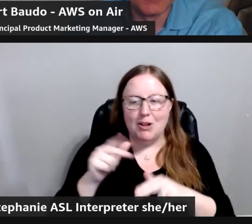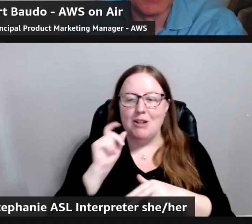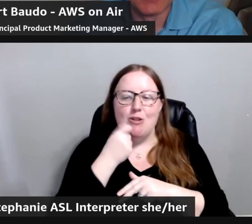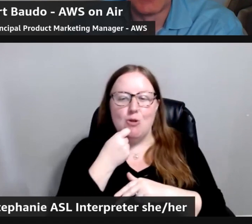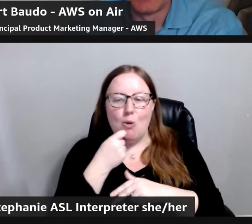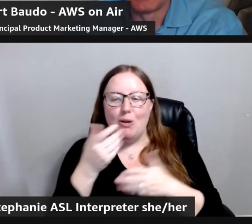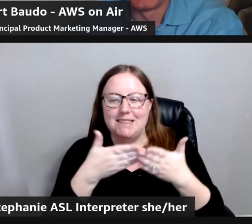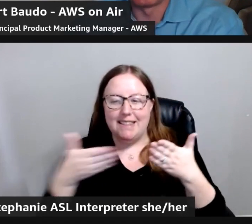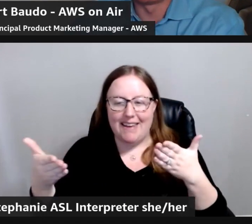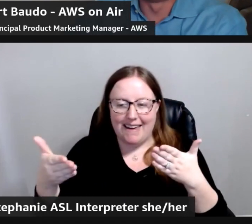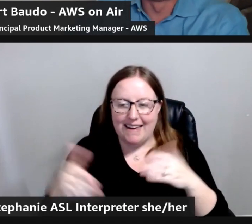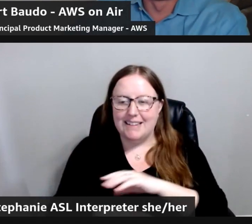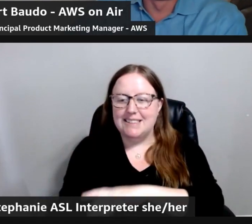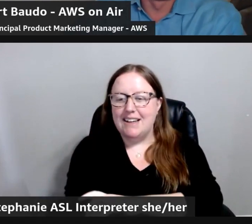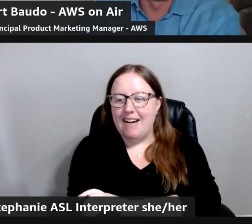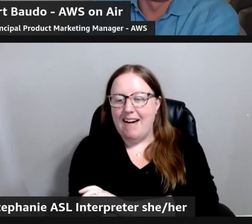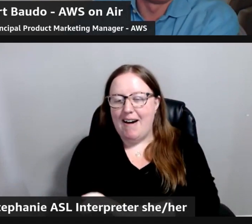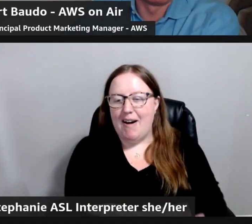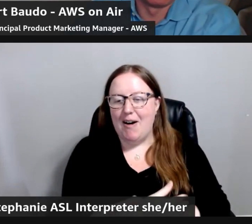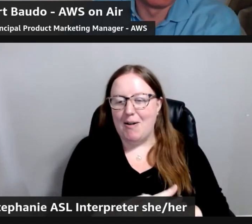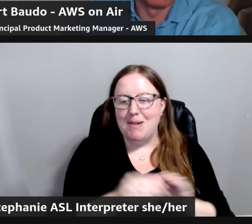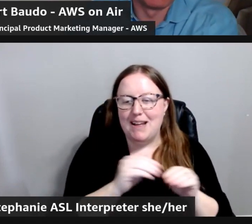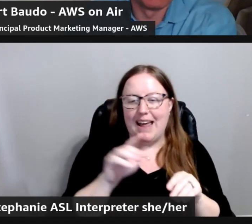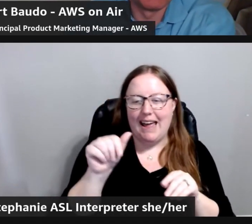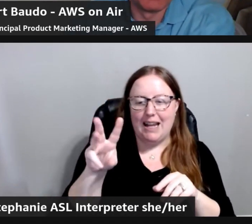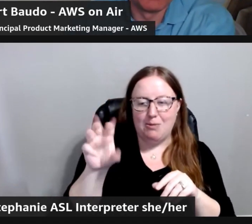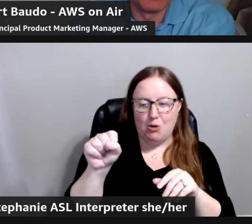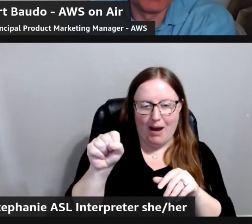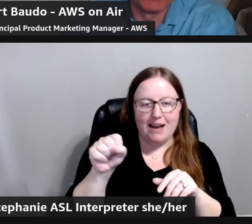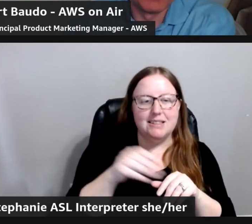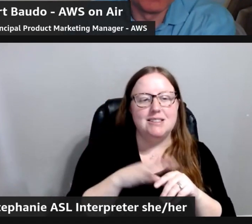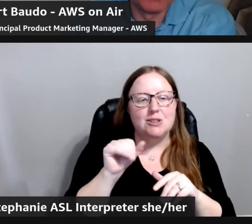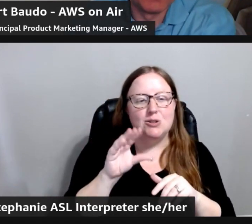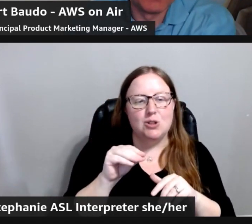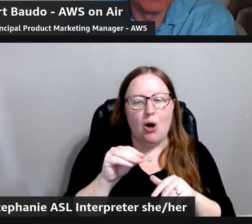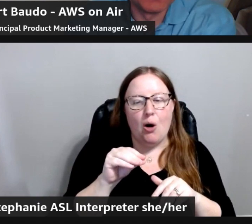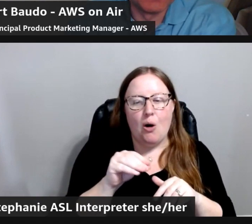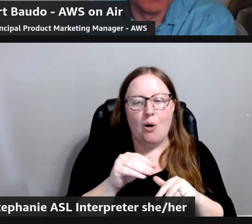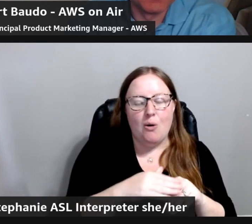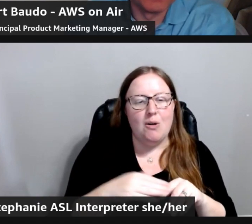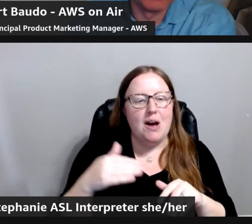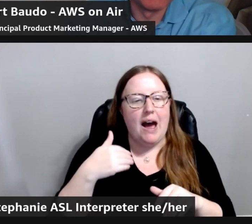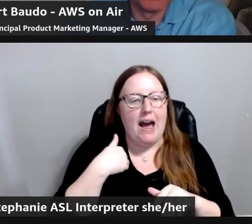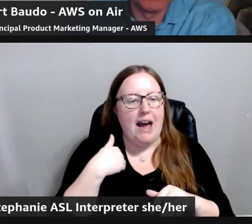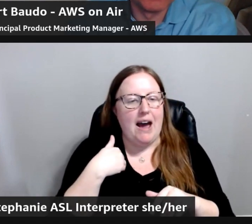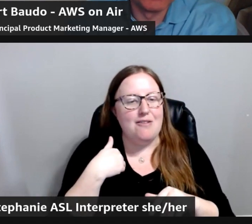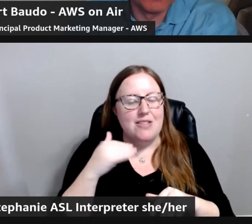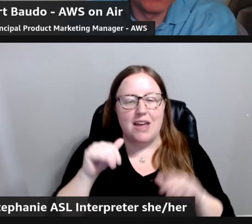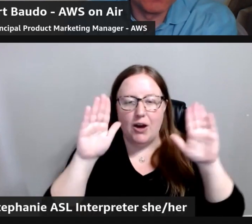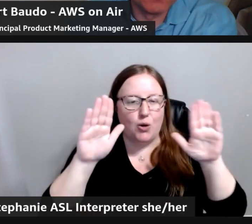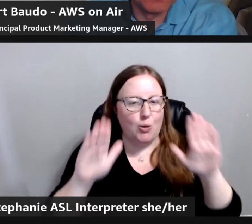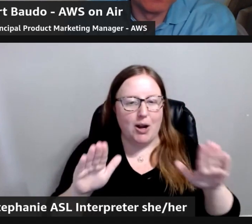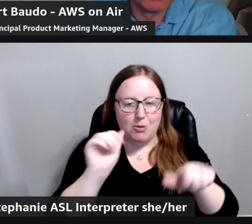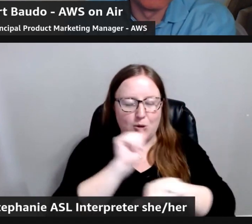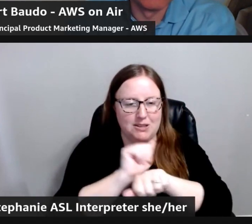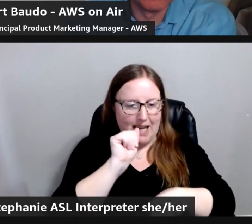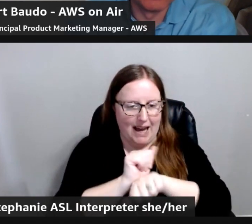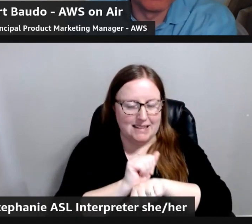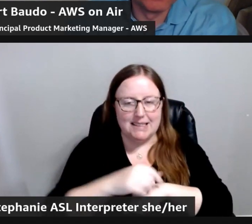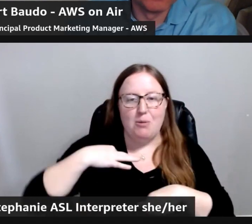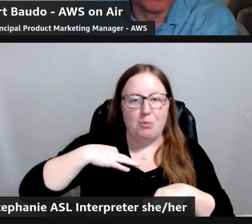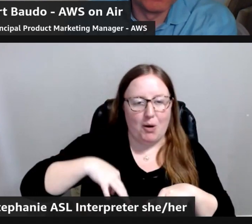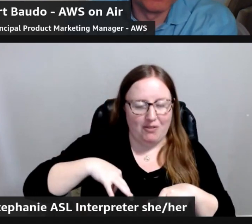think, that we have on the AWS stack. And me and my team, you'll be hearing from Elon a bit later, have the incredible task and privilege